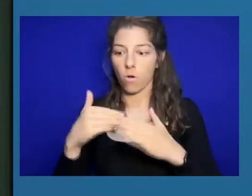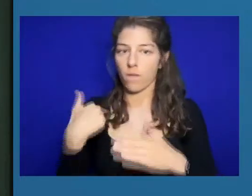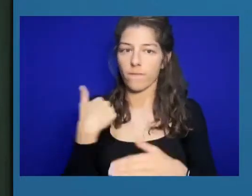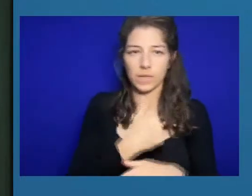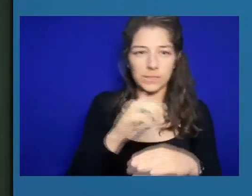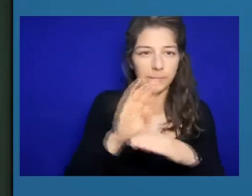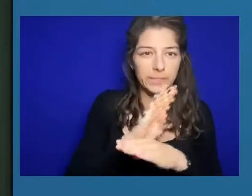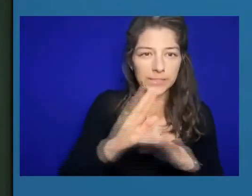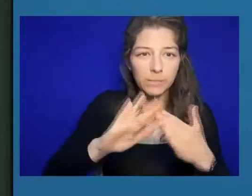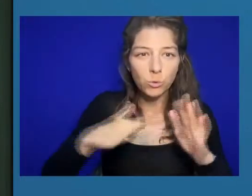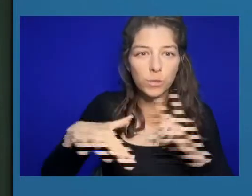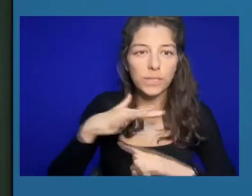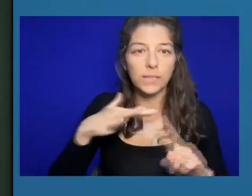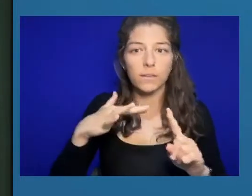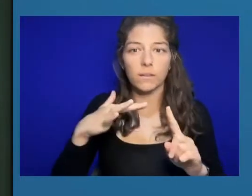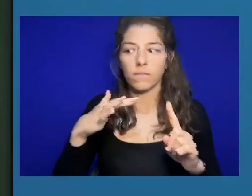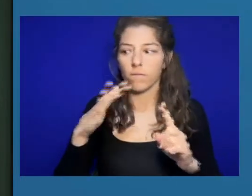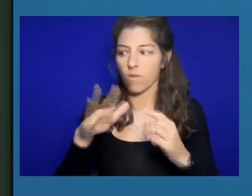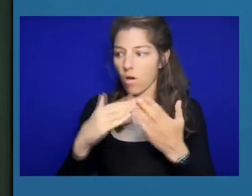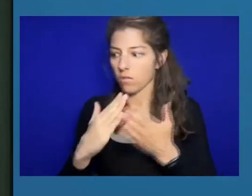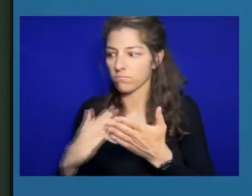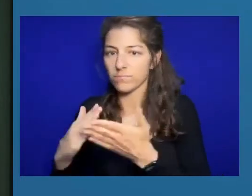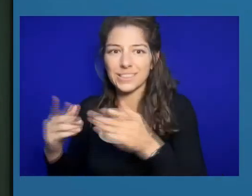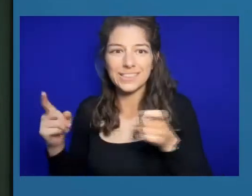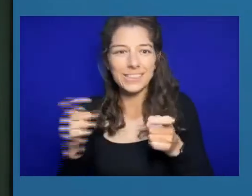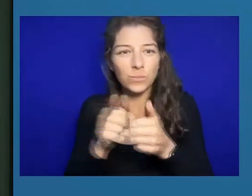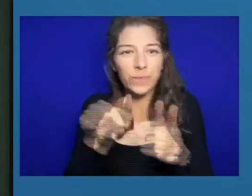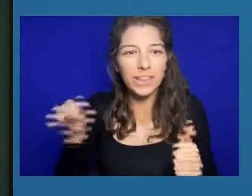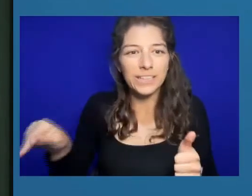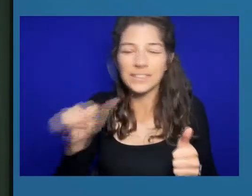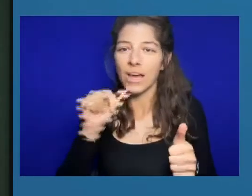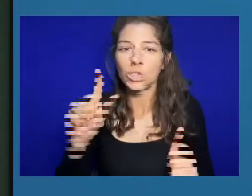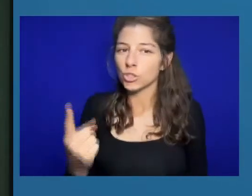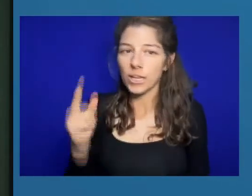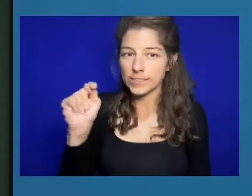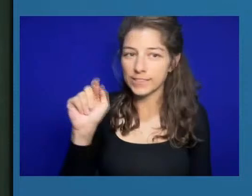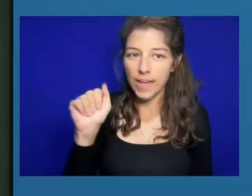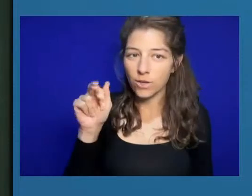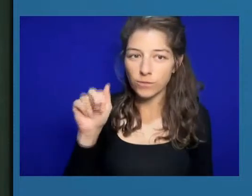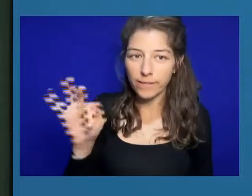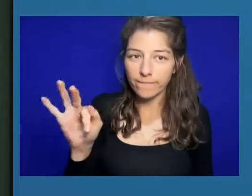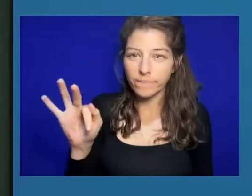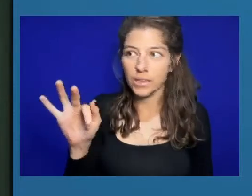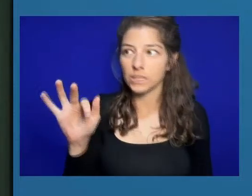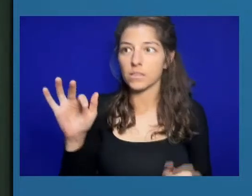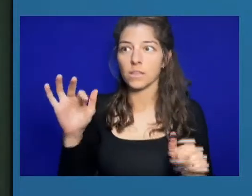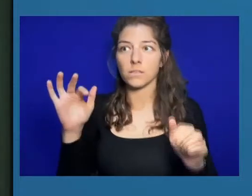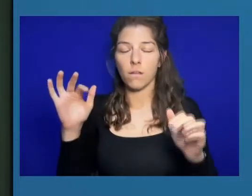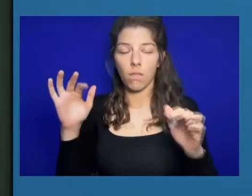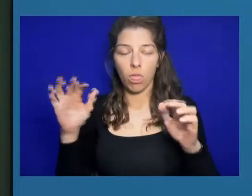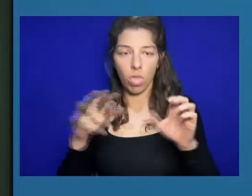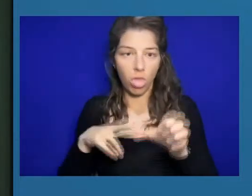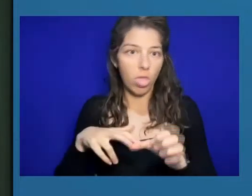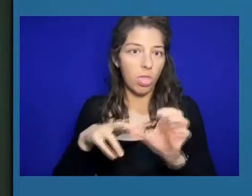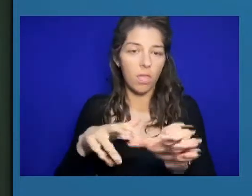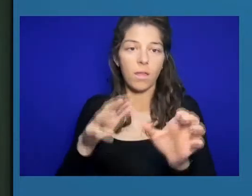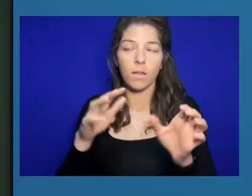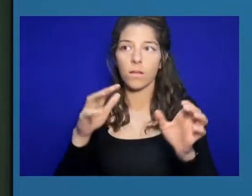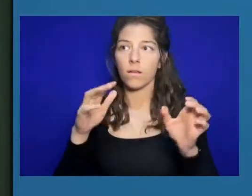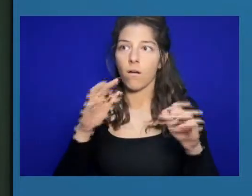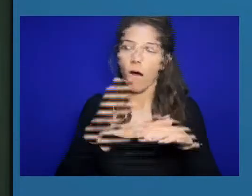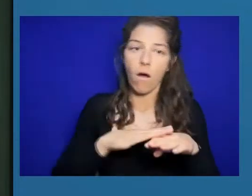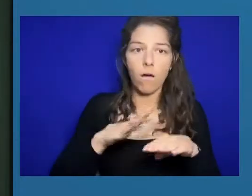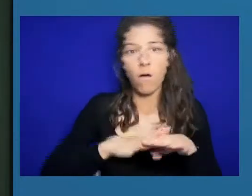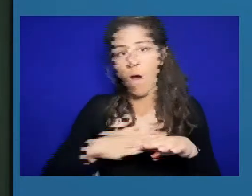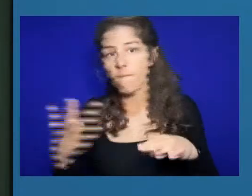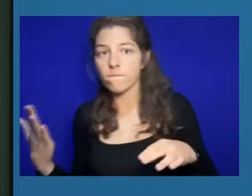community of all sectors, is dealing with. It isn't just tariffs. It's this roller coaster uncertainty. They're on, they're off, they may be